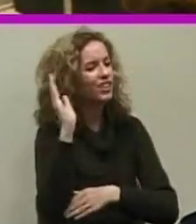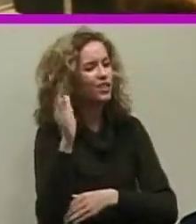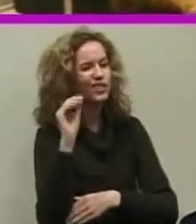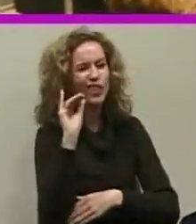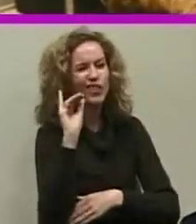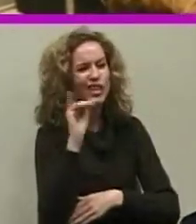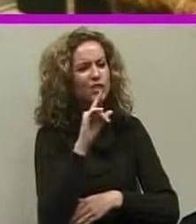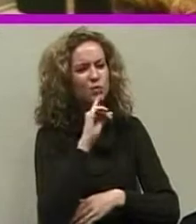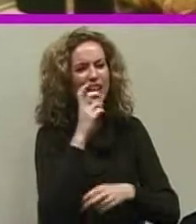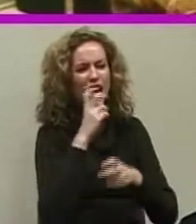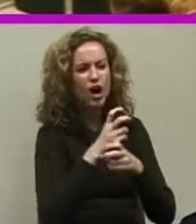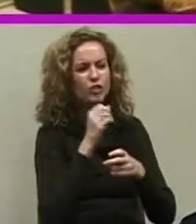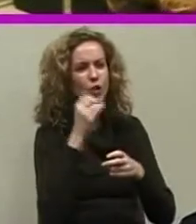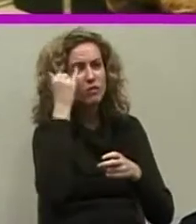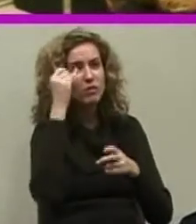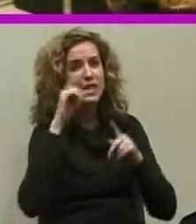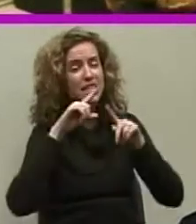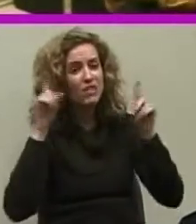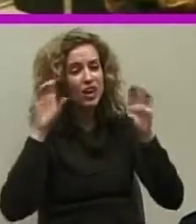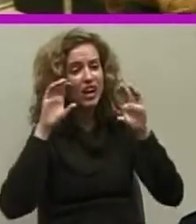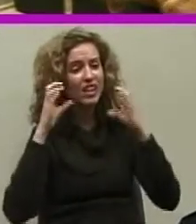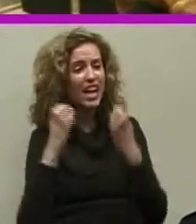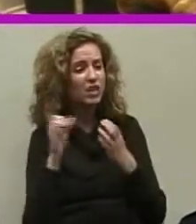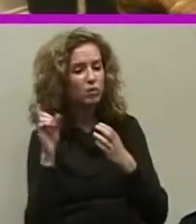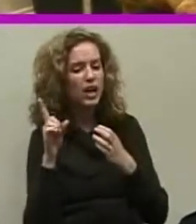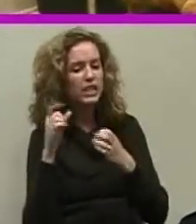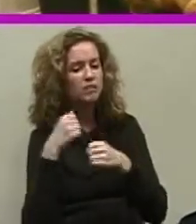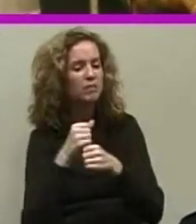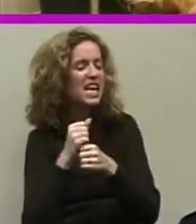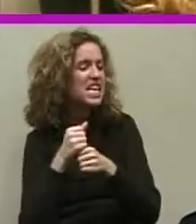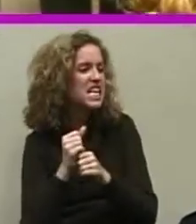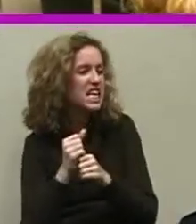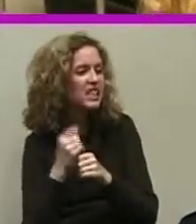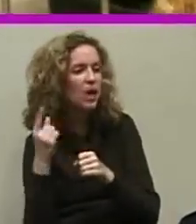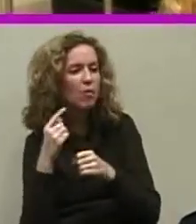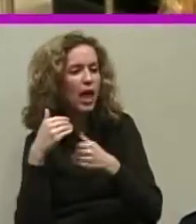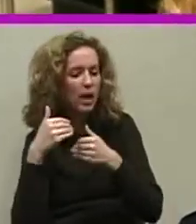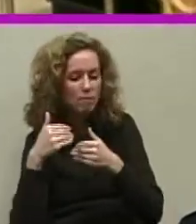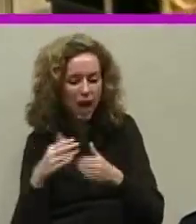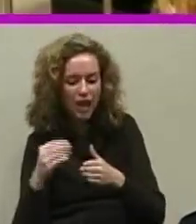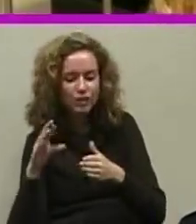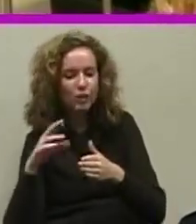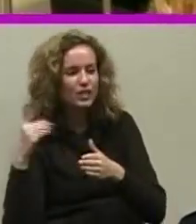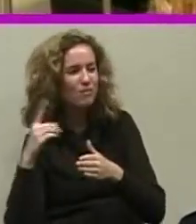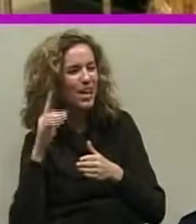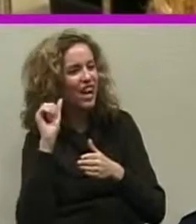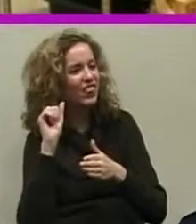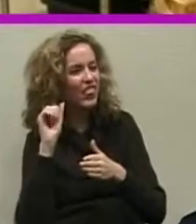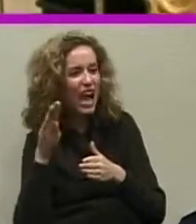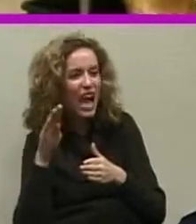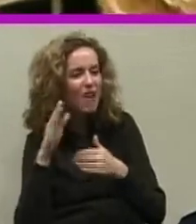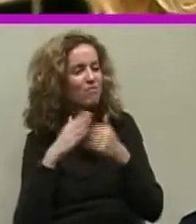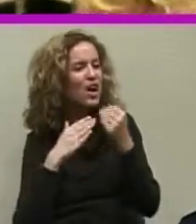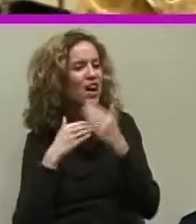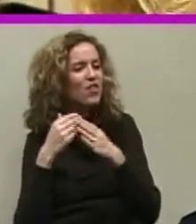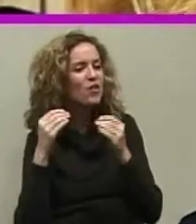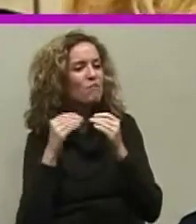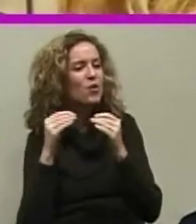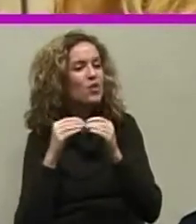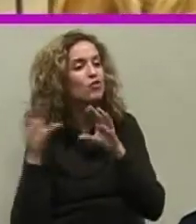if it was a class where he's making, some kind of box type thing or doing a lab or something Right. like that, or can More hands-on,